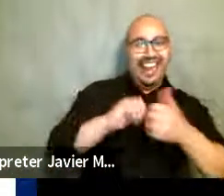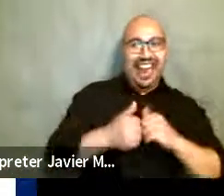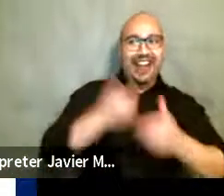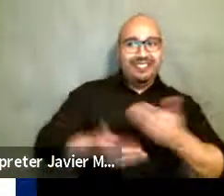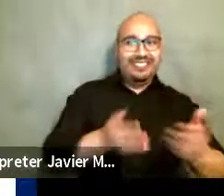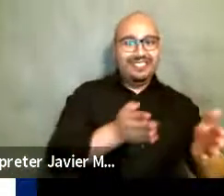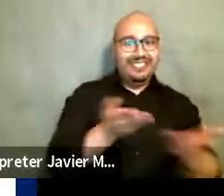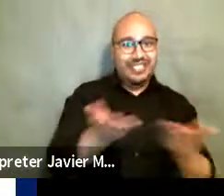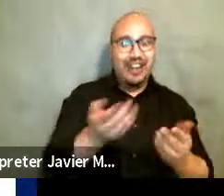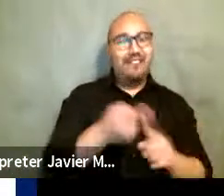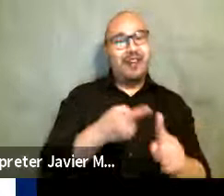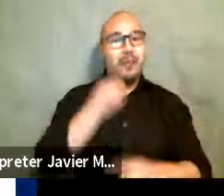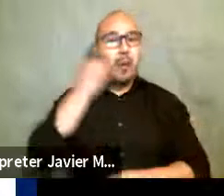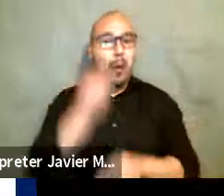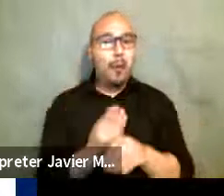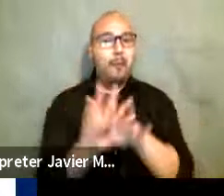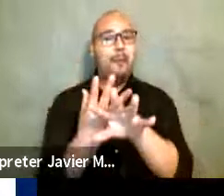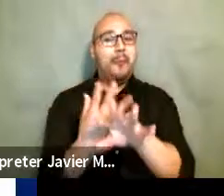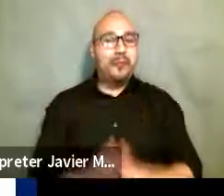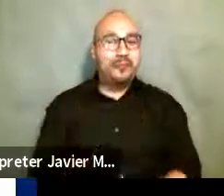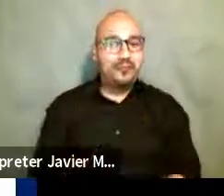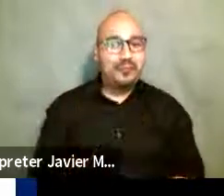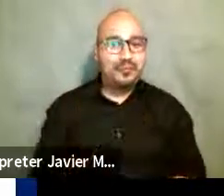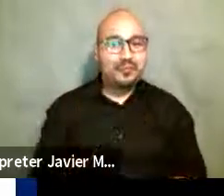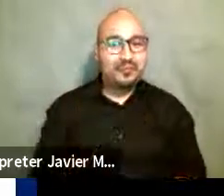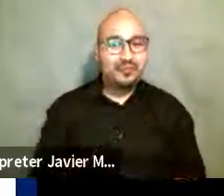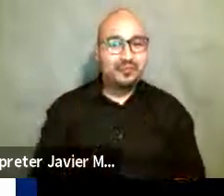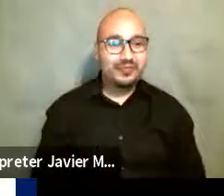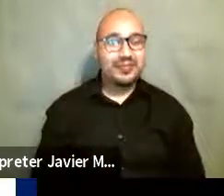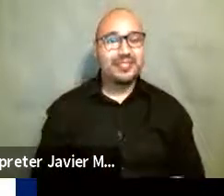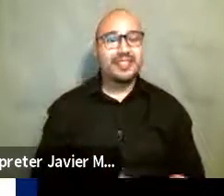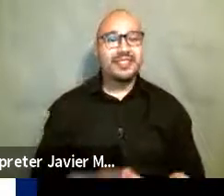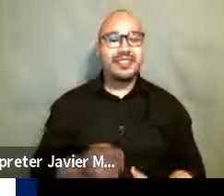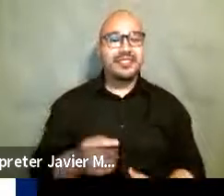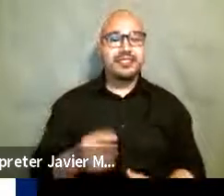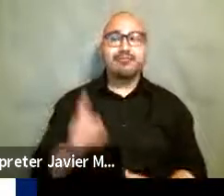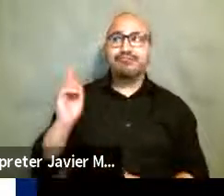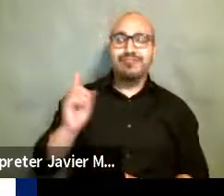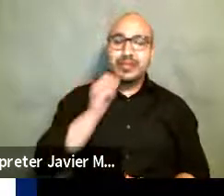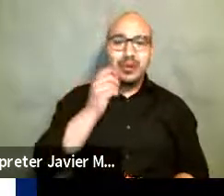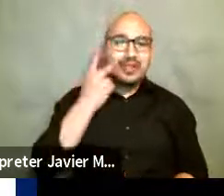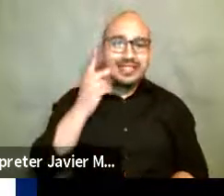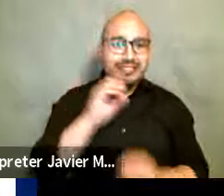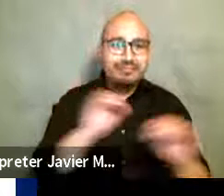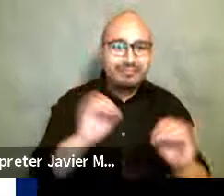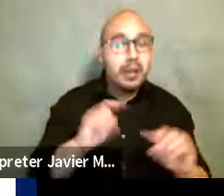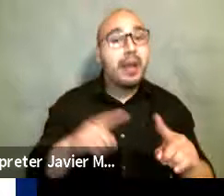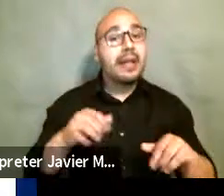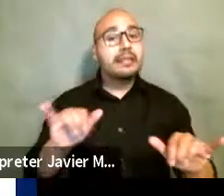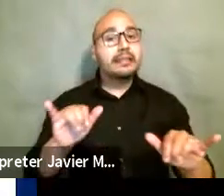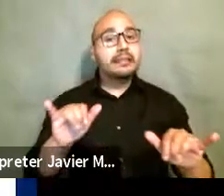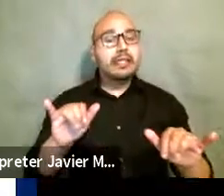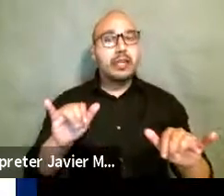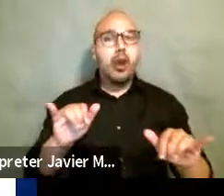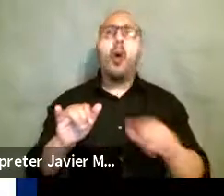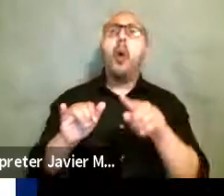serve from our computers and our phones. If you don't see anything on here, but you're still interested in our mission, you